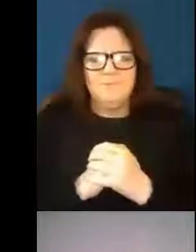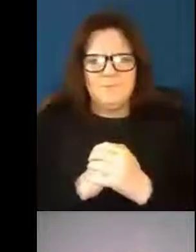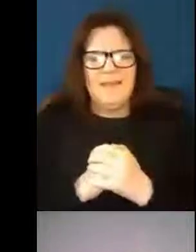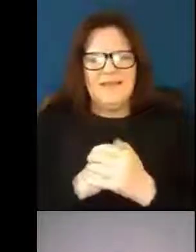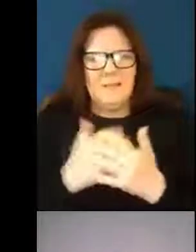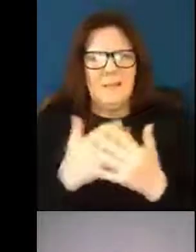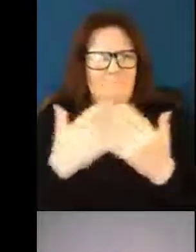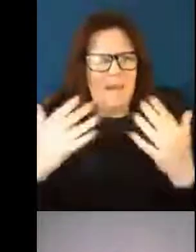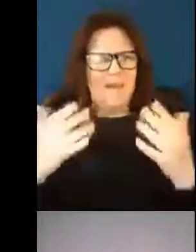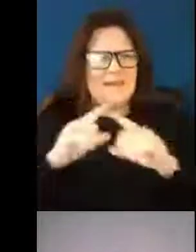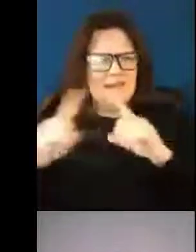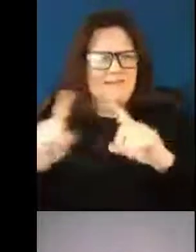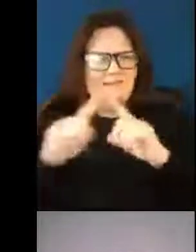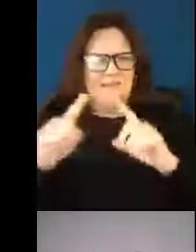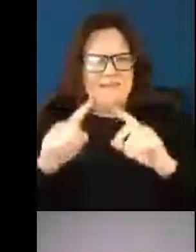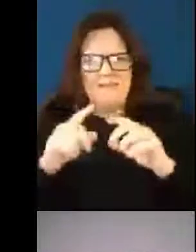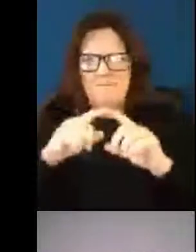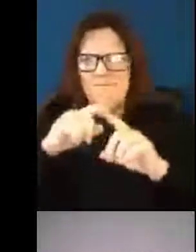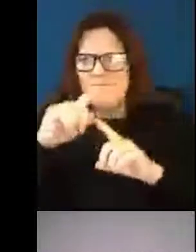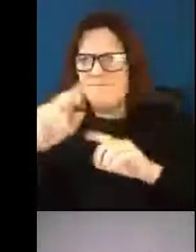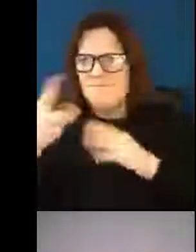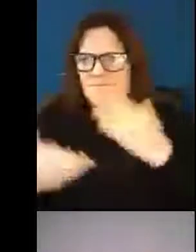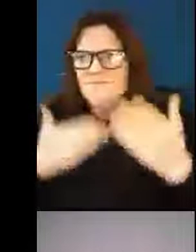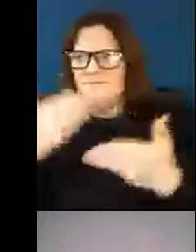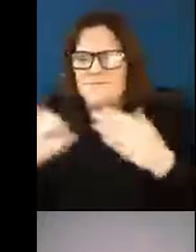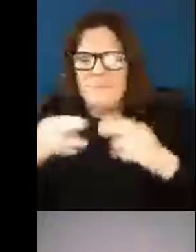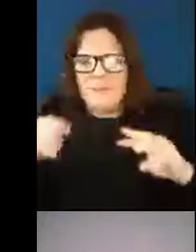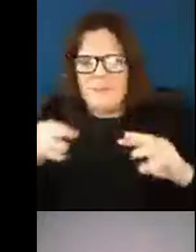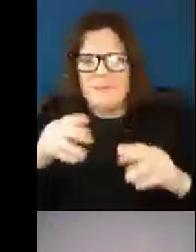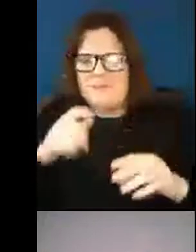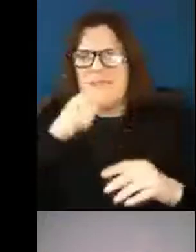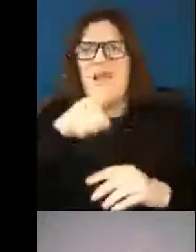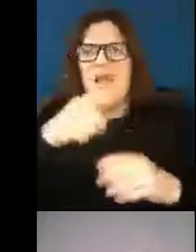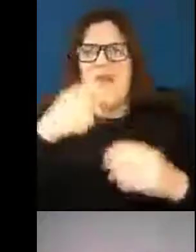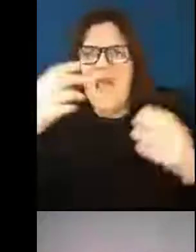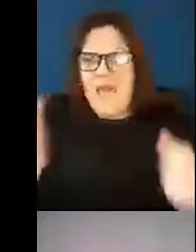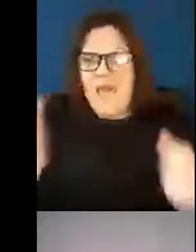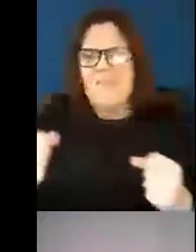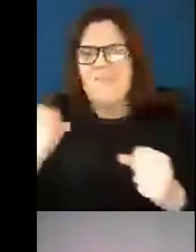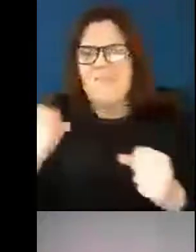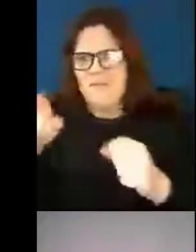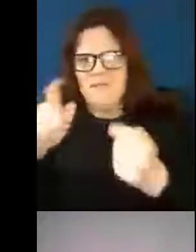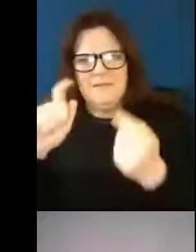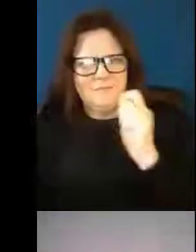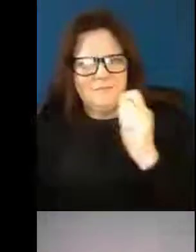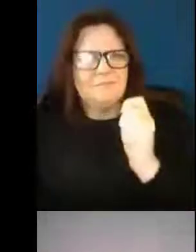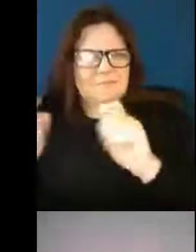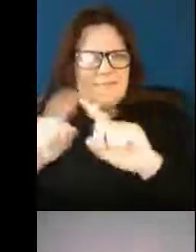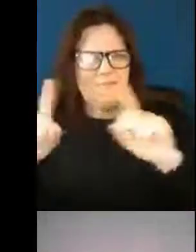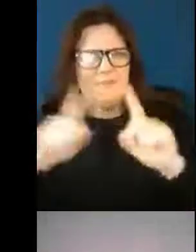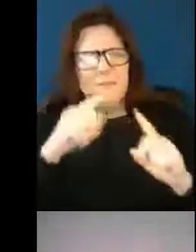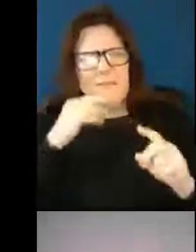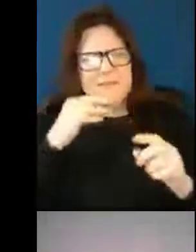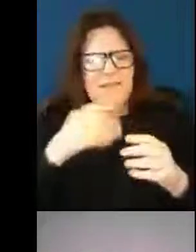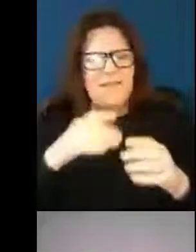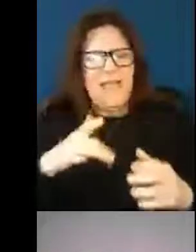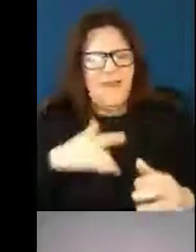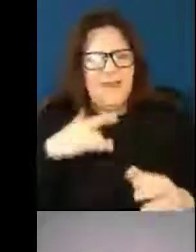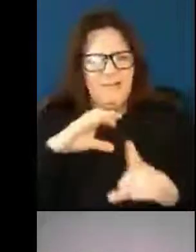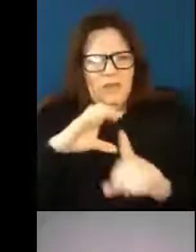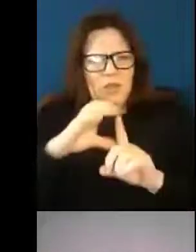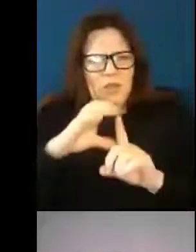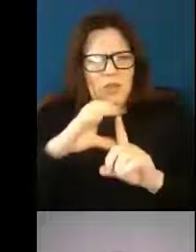many different voices, so that it's through that articulation becomes kind of a living culture of inclusion across the